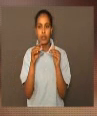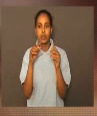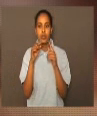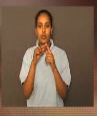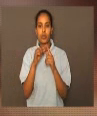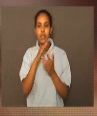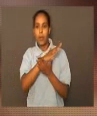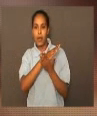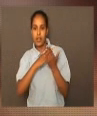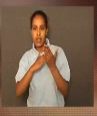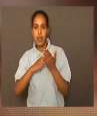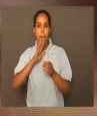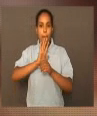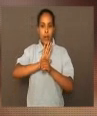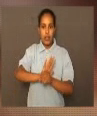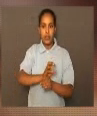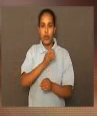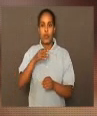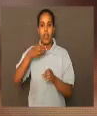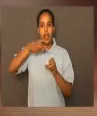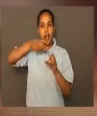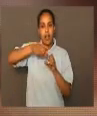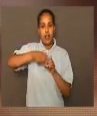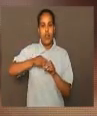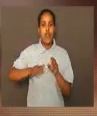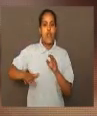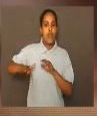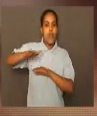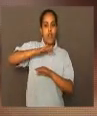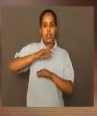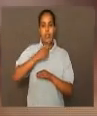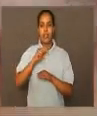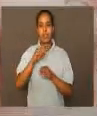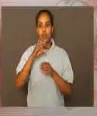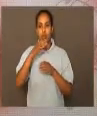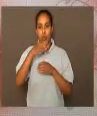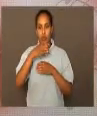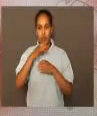the partial pressure of the gas over the solution.